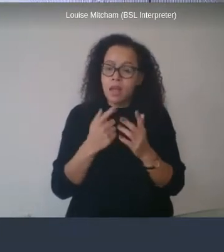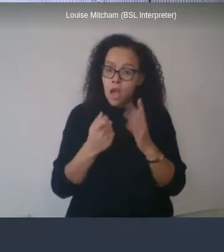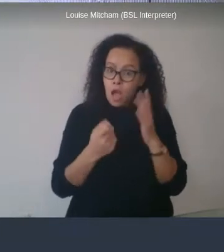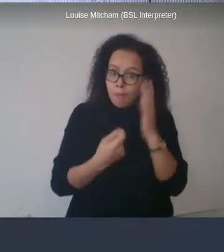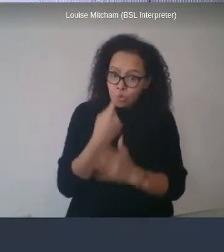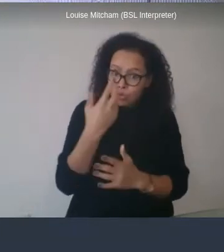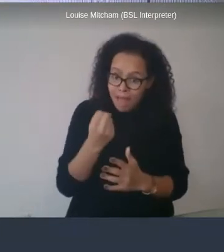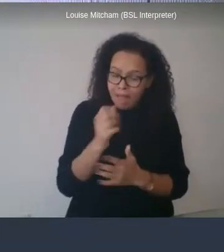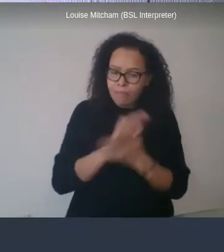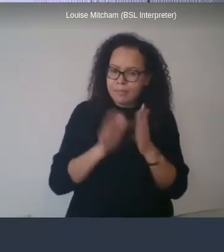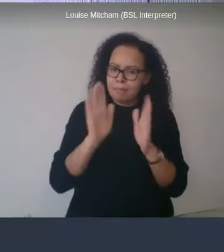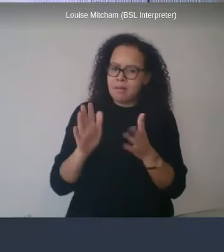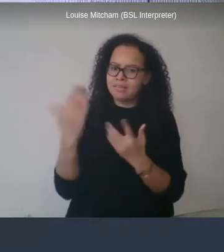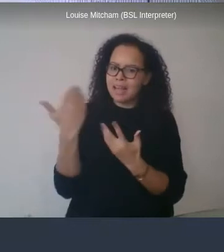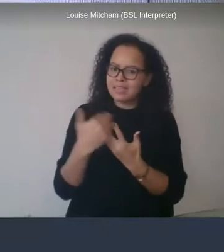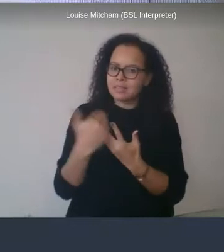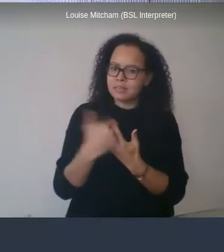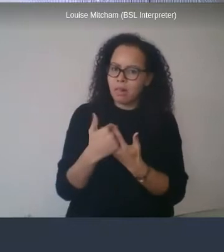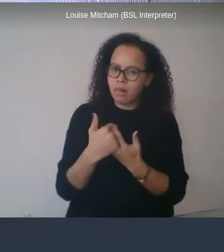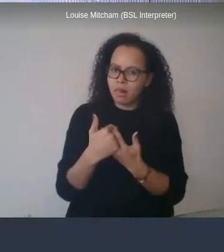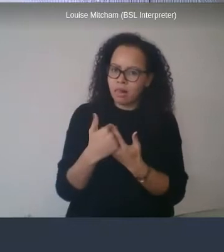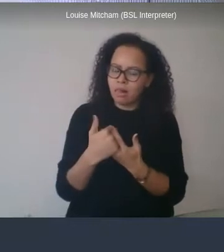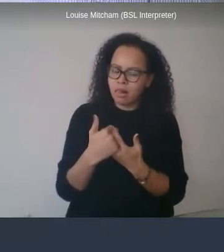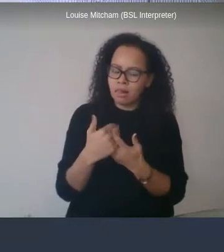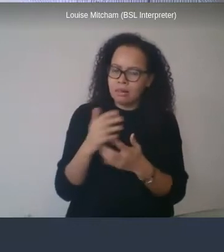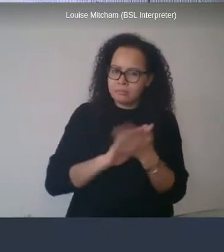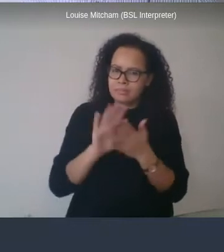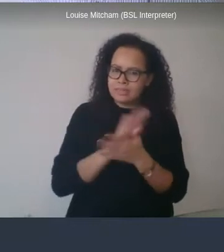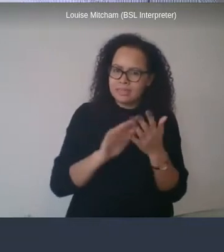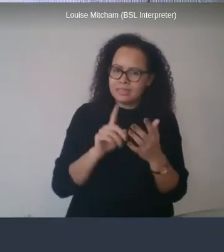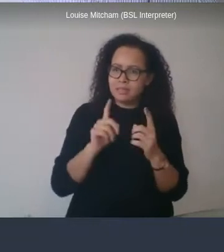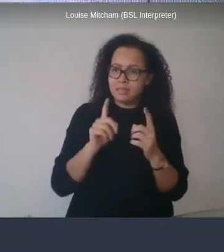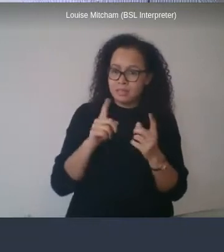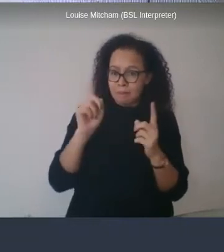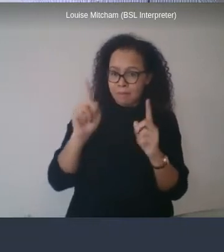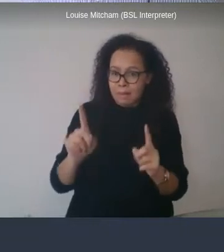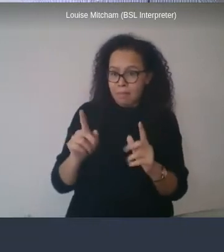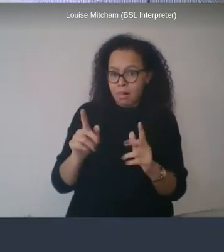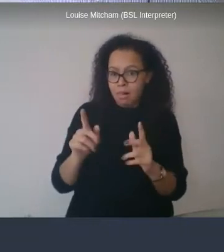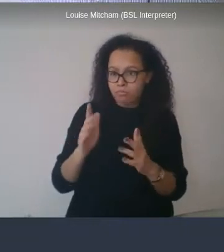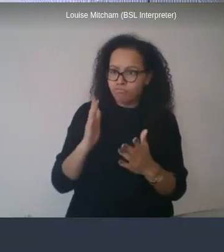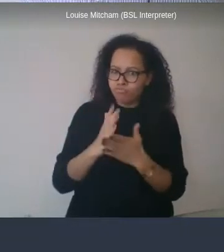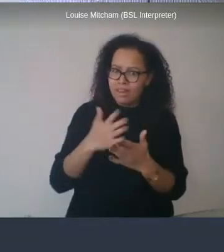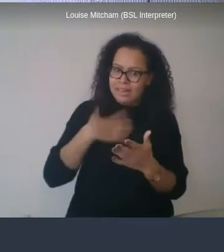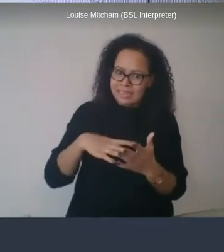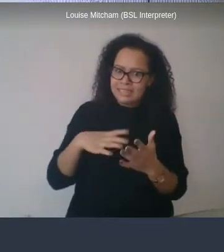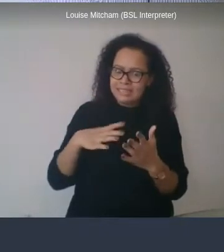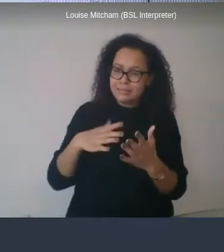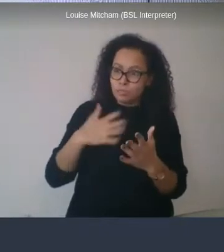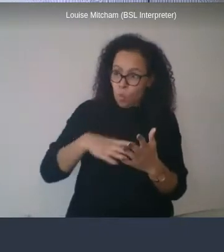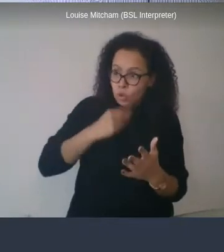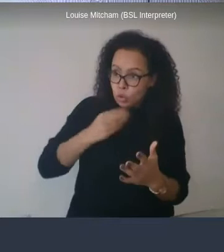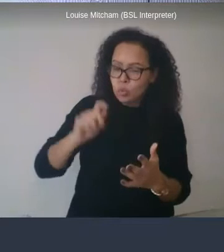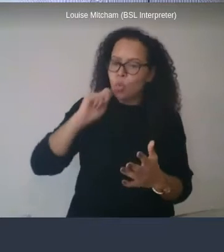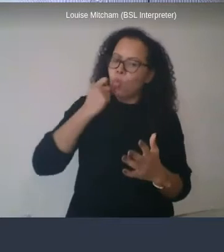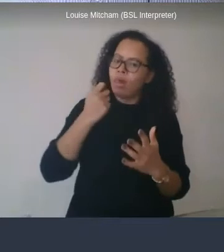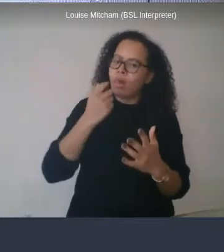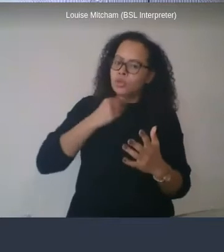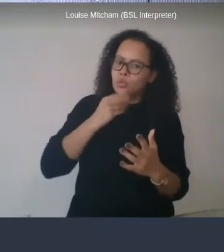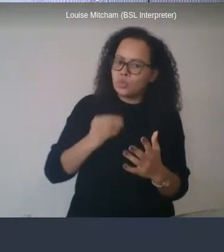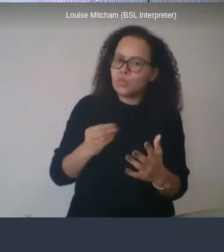everybody, and you've got to really want to use whatever technology is available to you. I